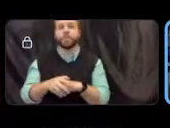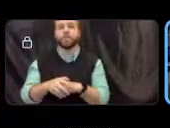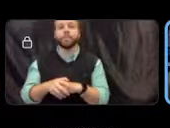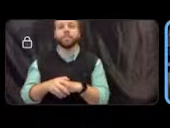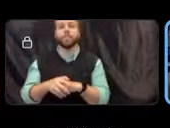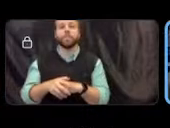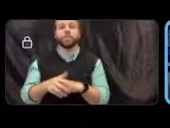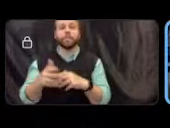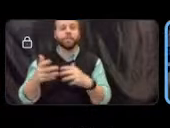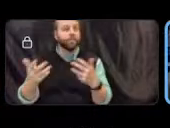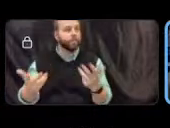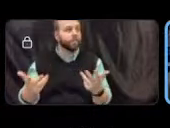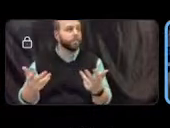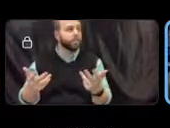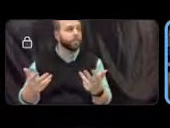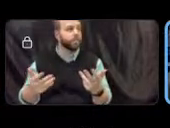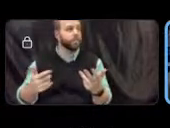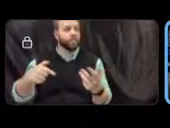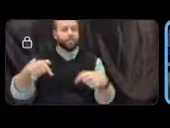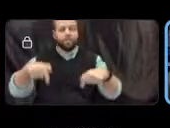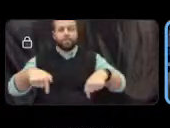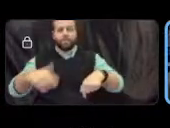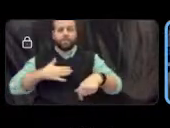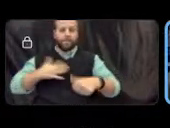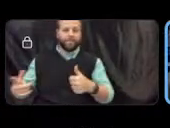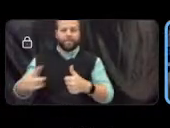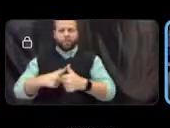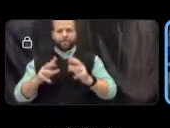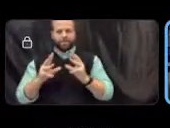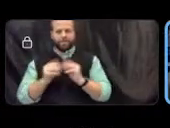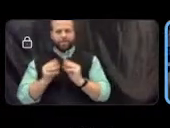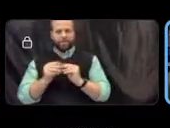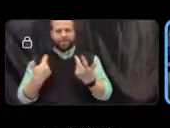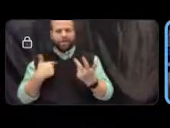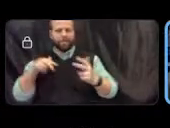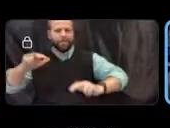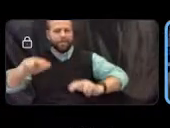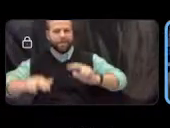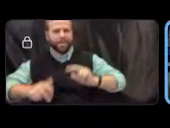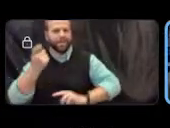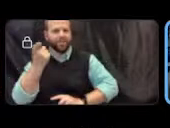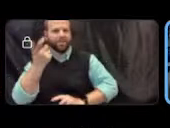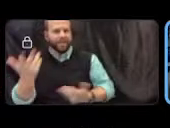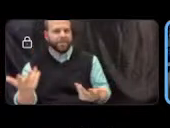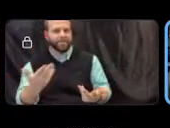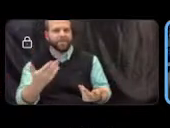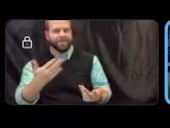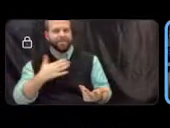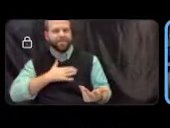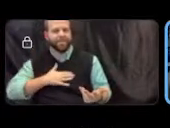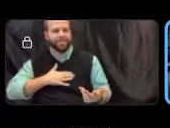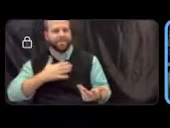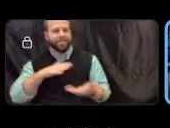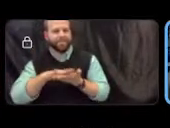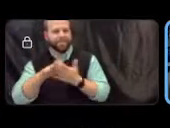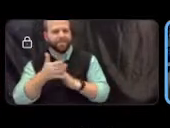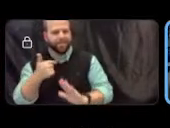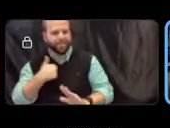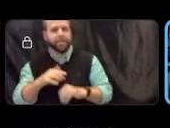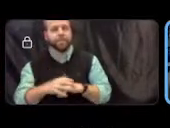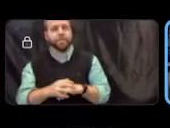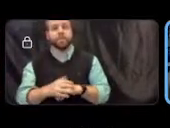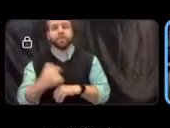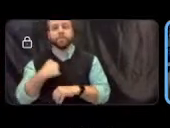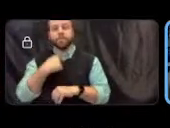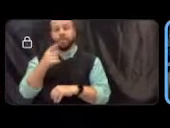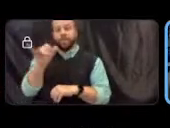You'll have to forgive me because this is my first meeting of this kind. I can tell you that they